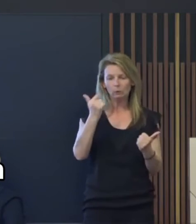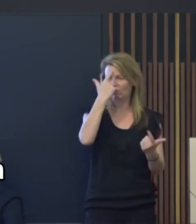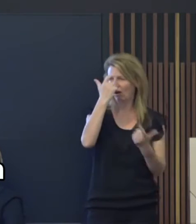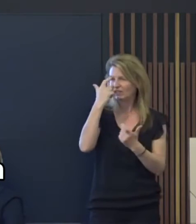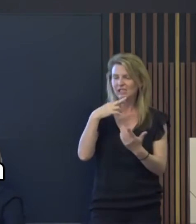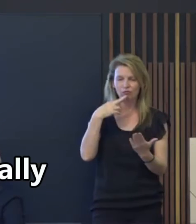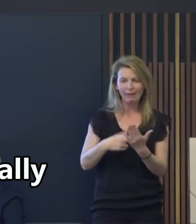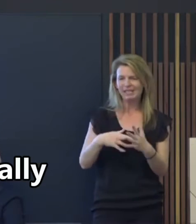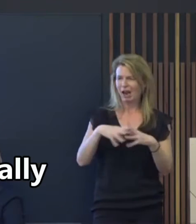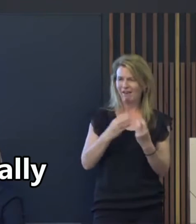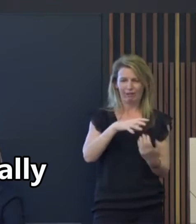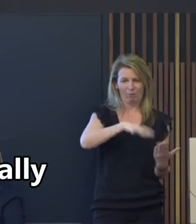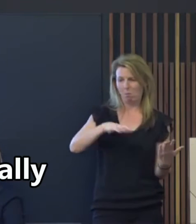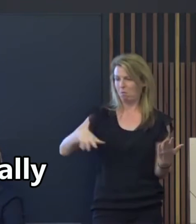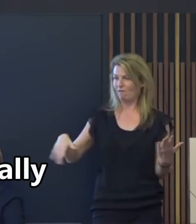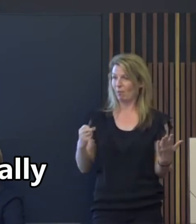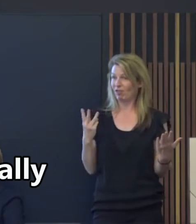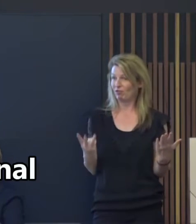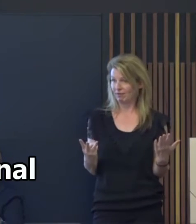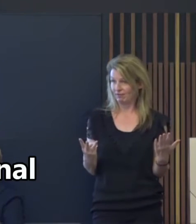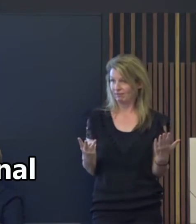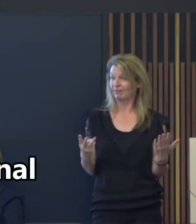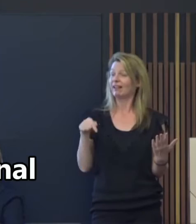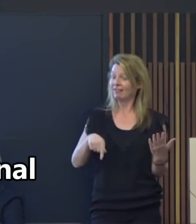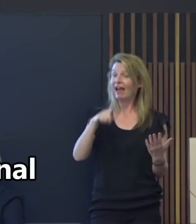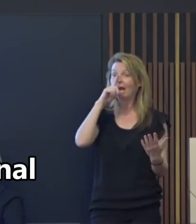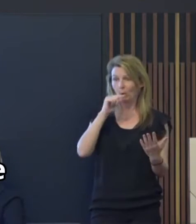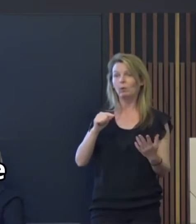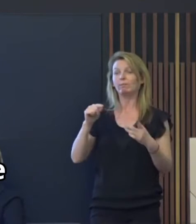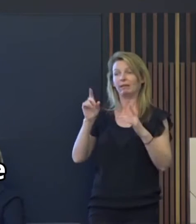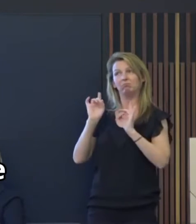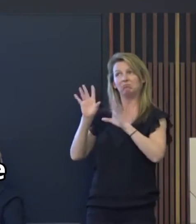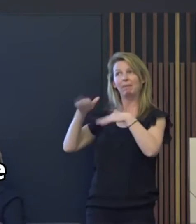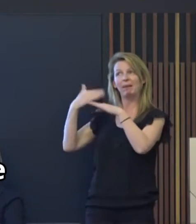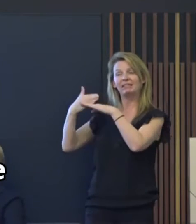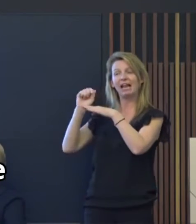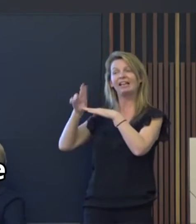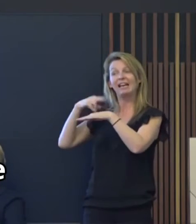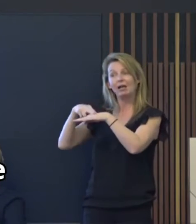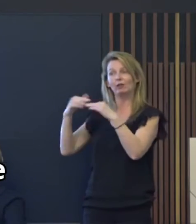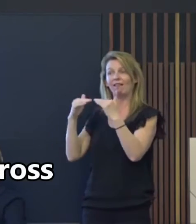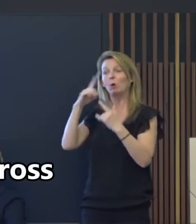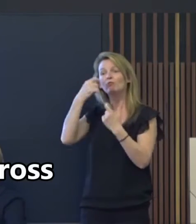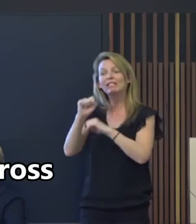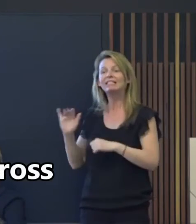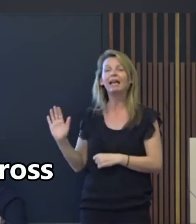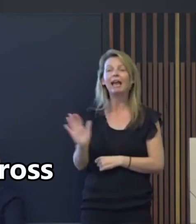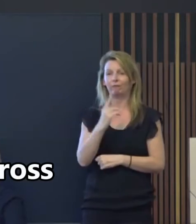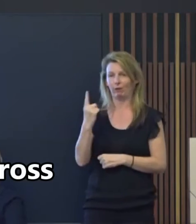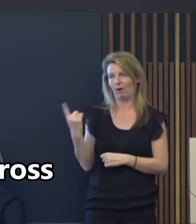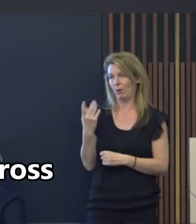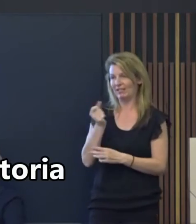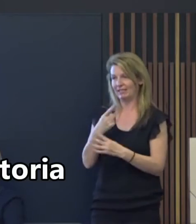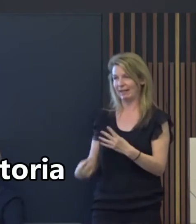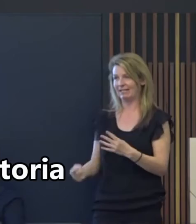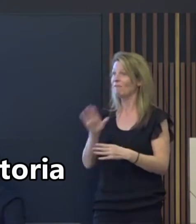and recommendations in all of those that could actually be implemented at a national level to protect everyone who has a disability